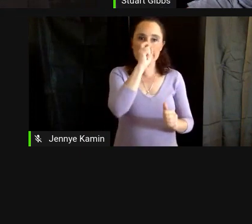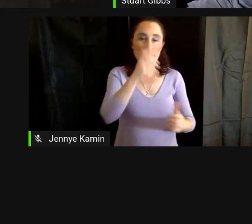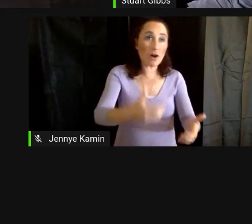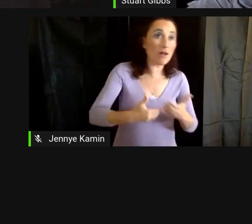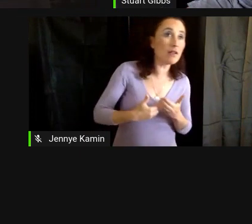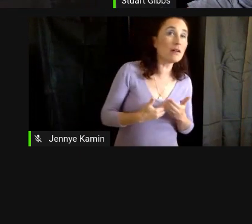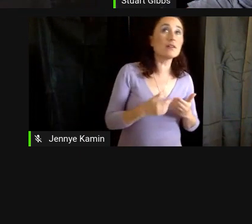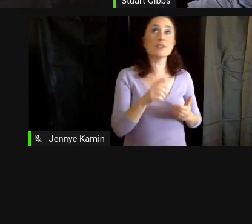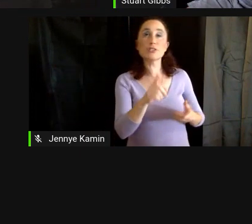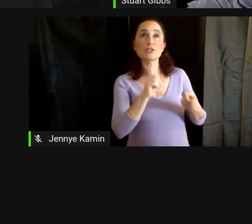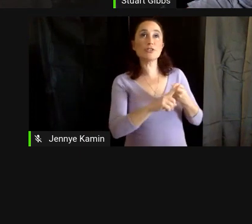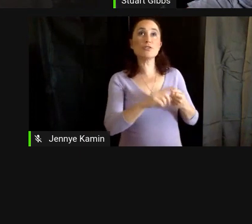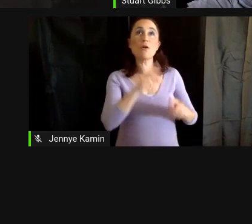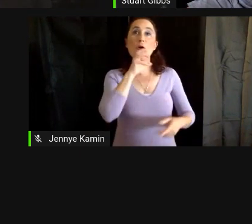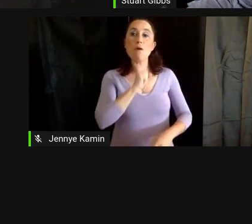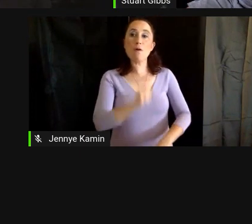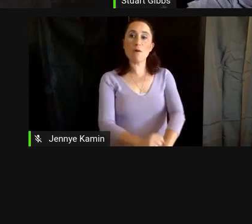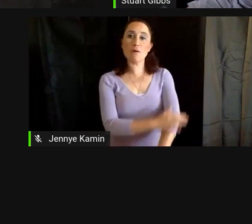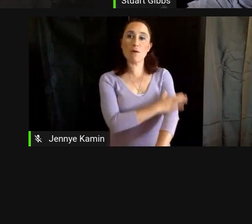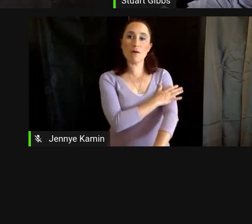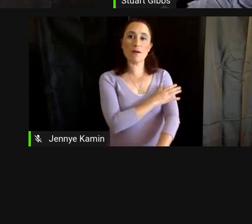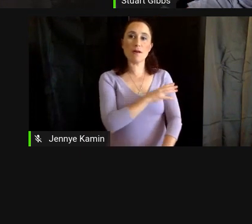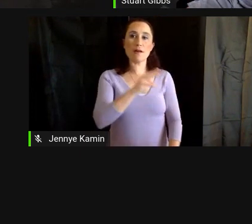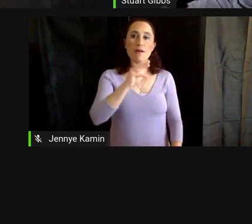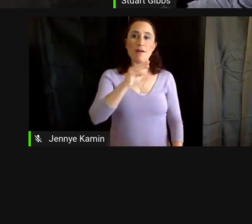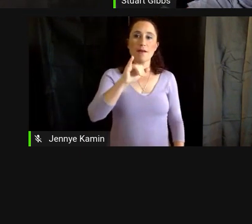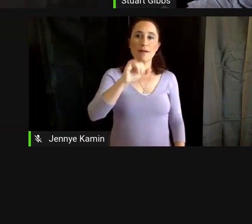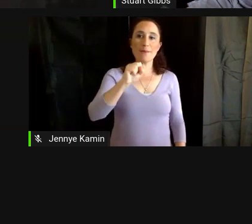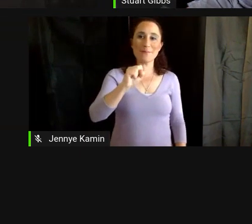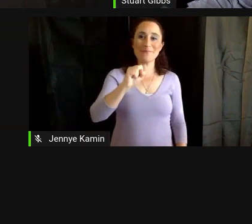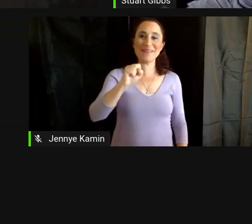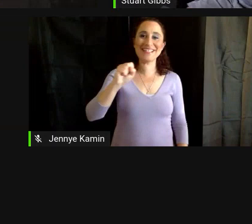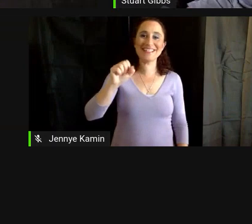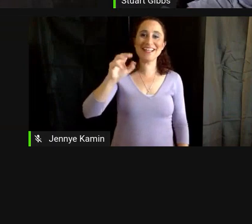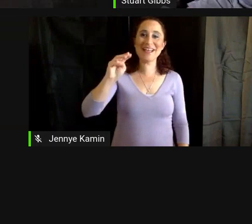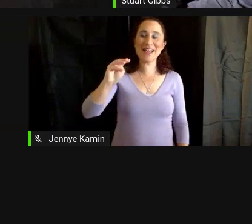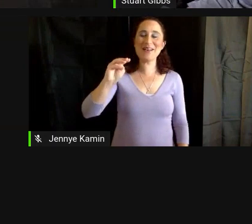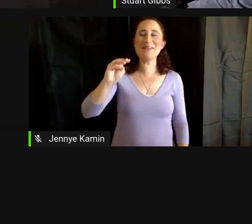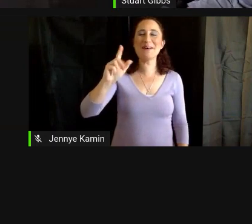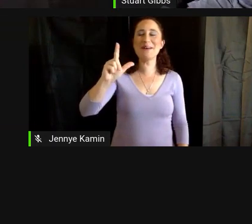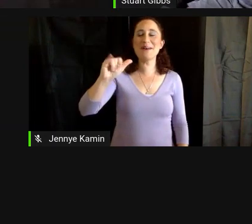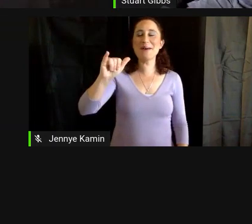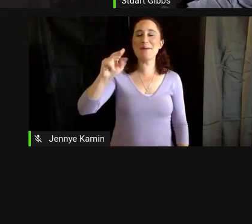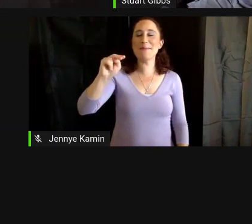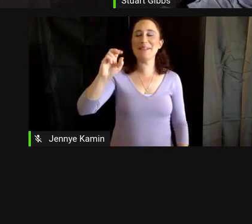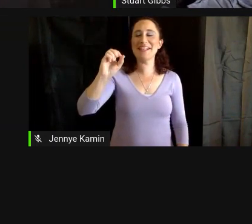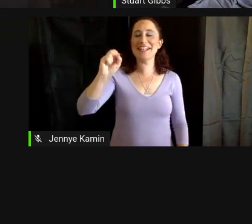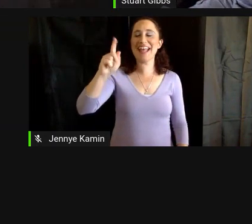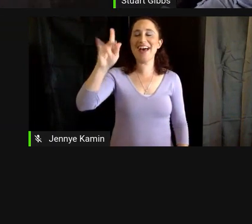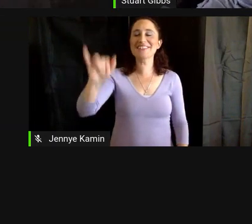of. It's old creepy Miss Mlynowski, the neighborhood witch.